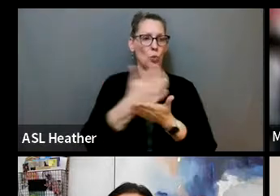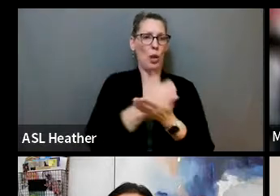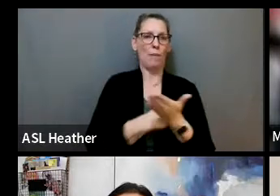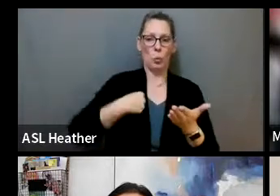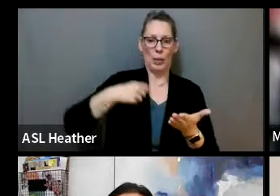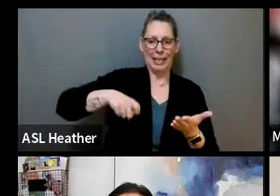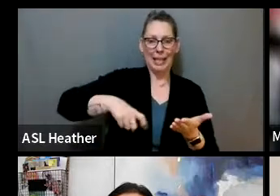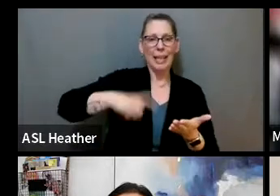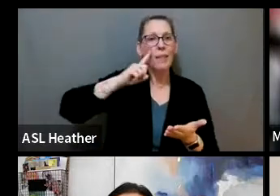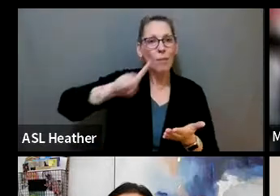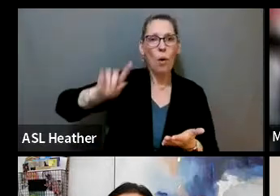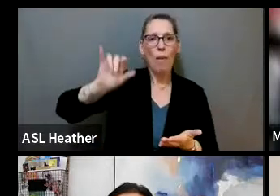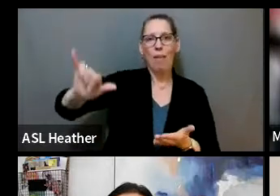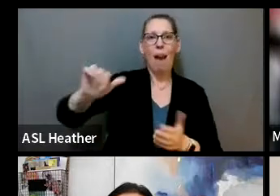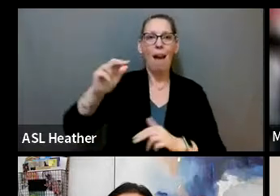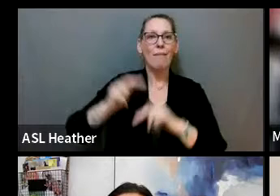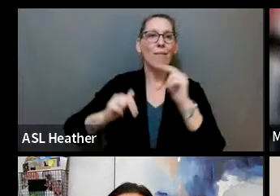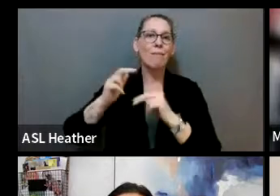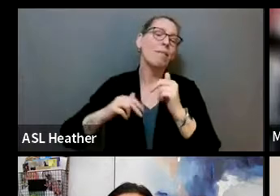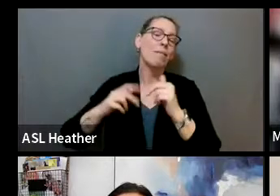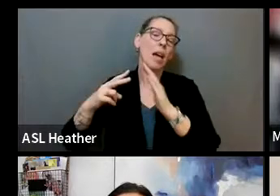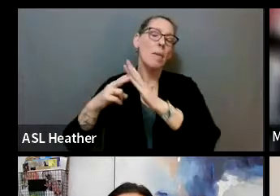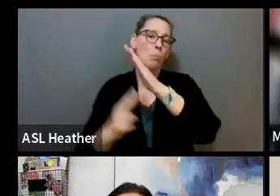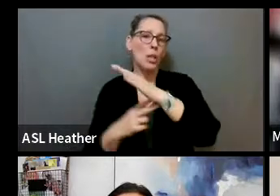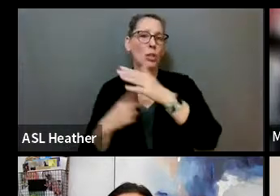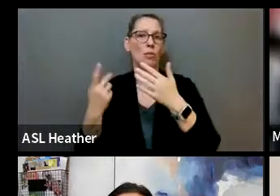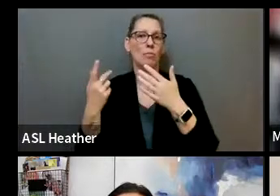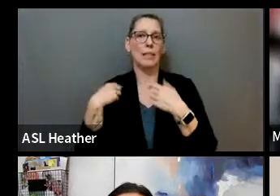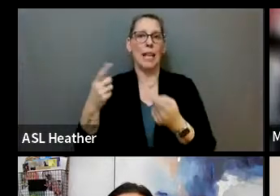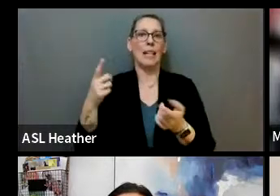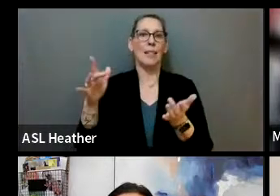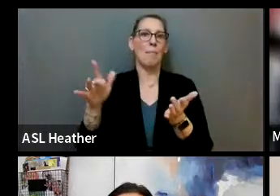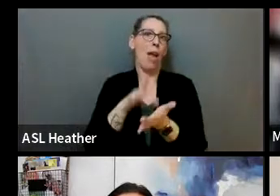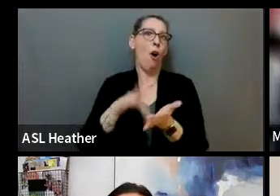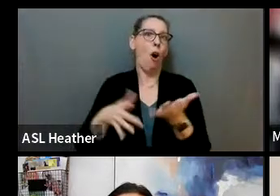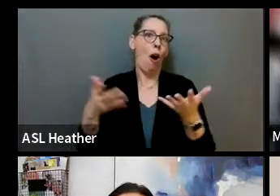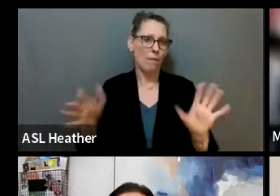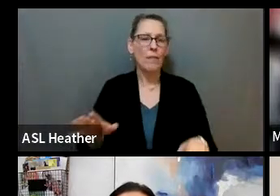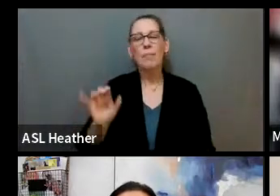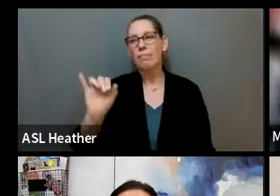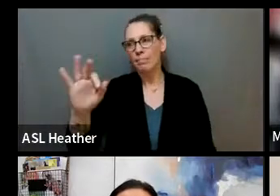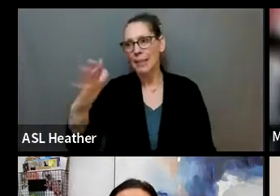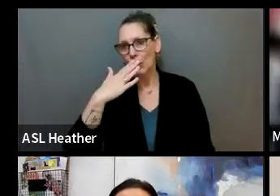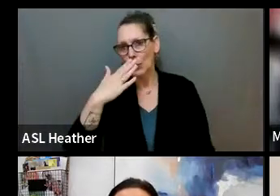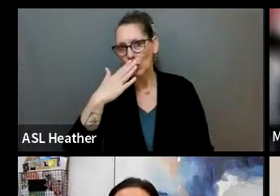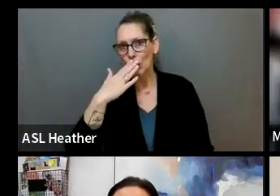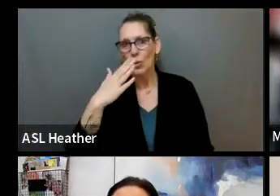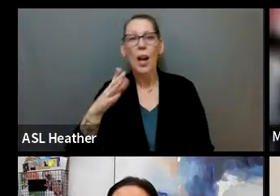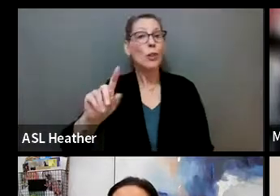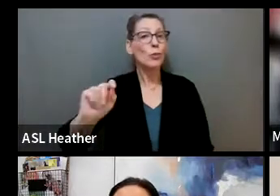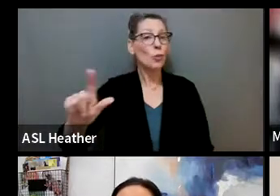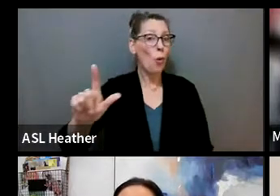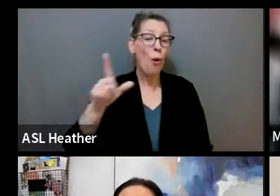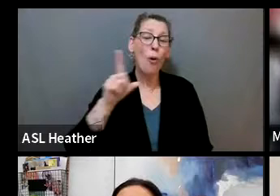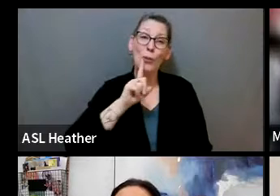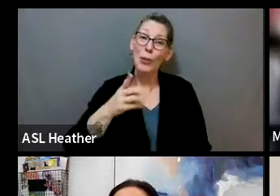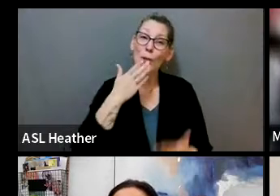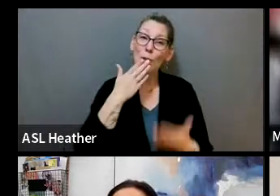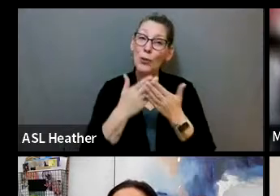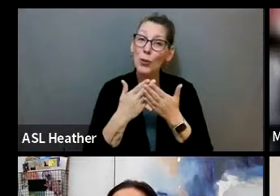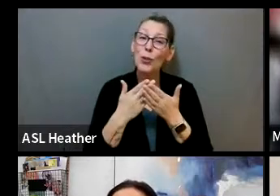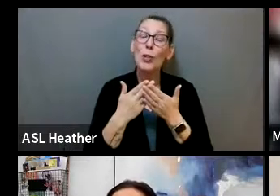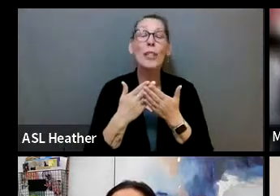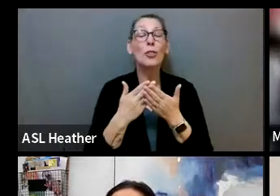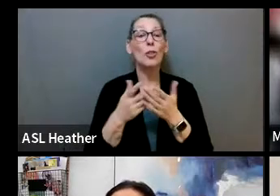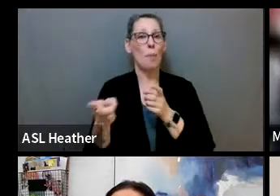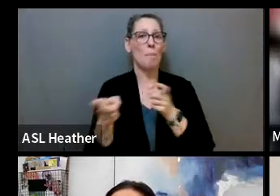this facility now that the loan is paid back. Yep. So I appreciate you flagging that. Thank you. And I'd also add, I mean, tolling is also a great tool for managing congestion, as